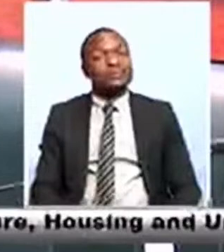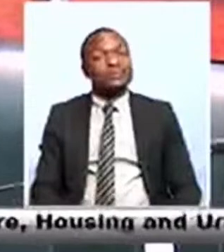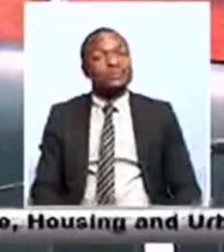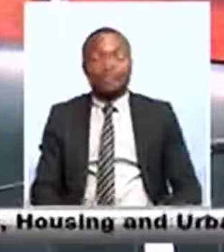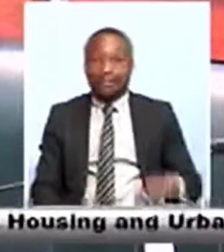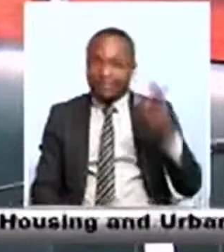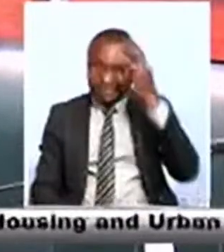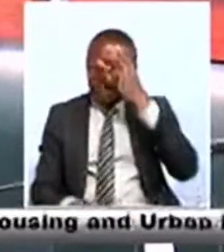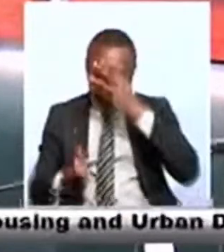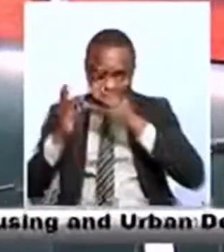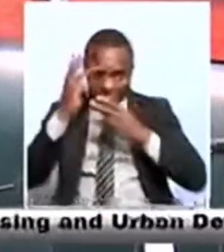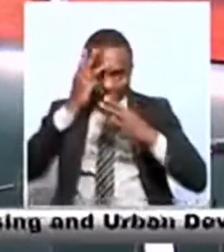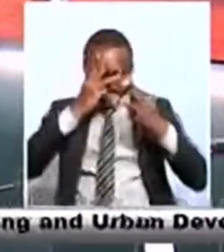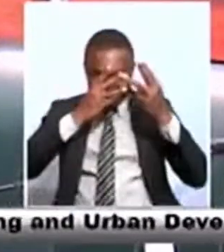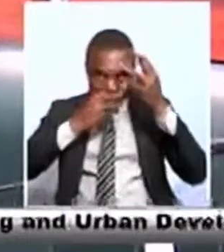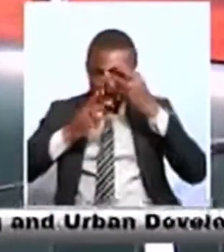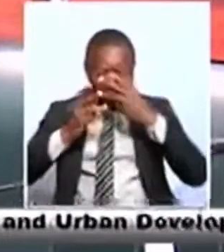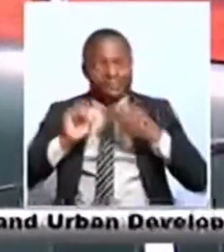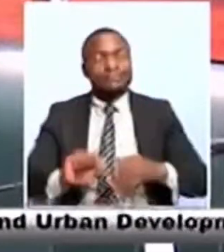concerned